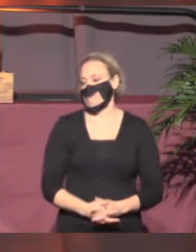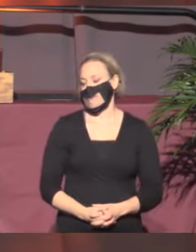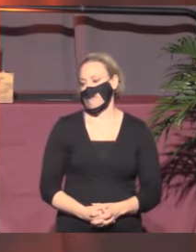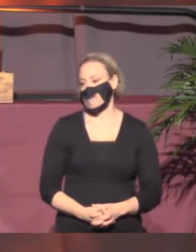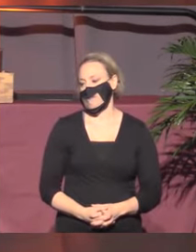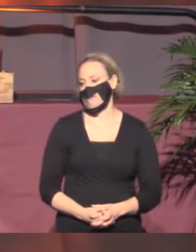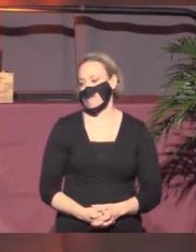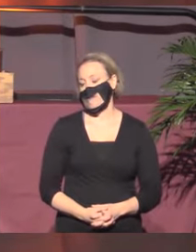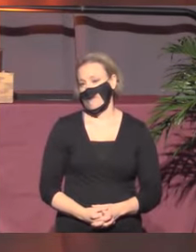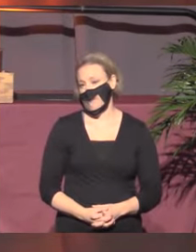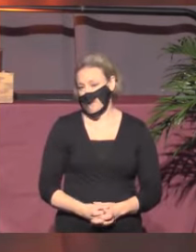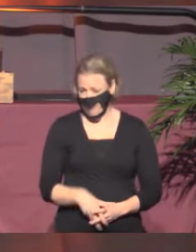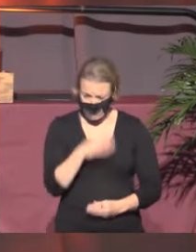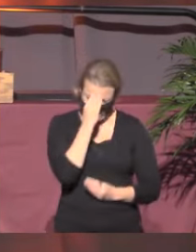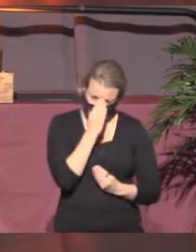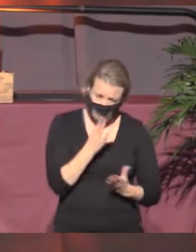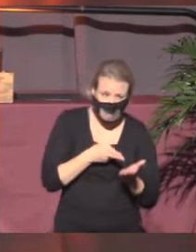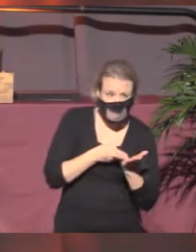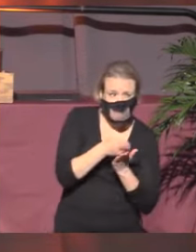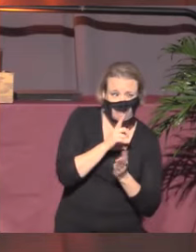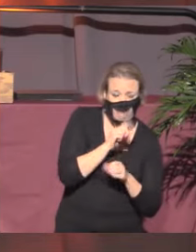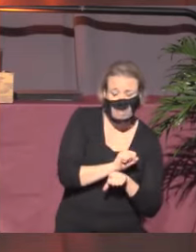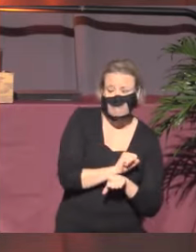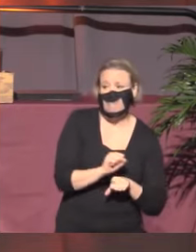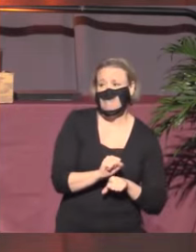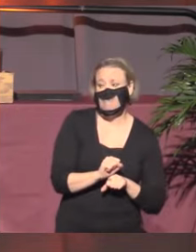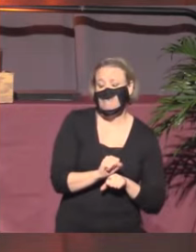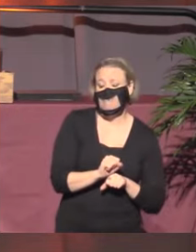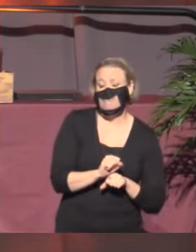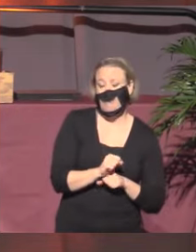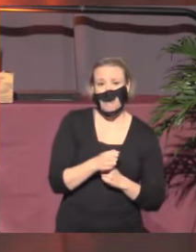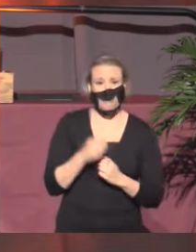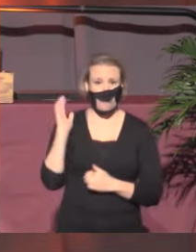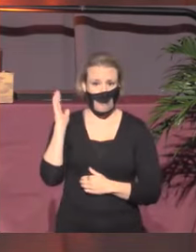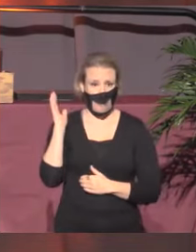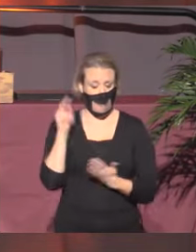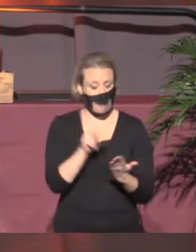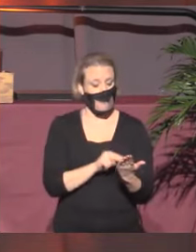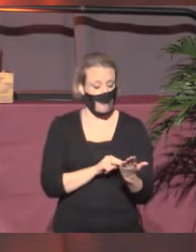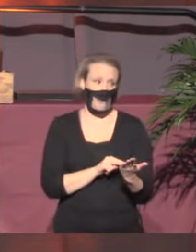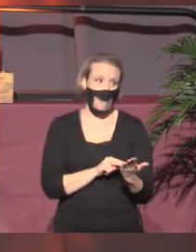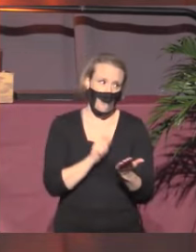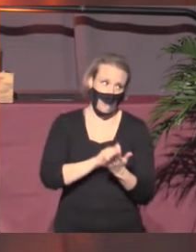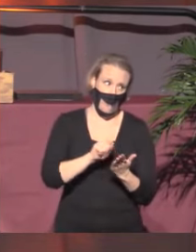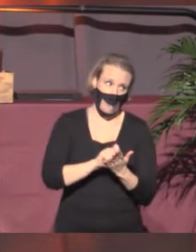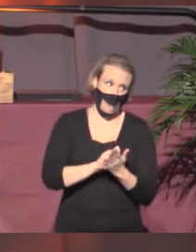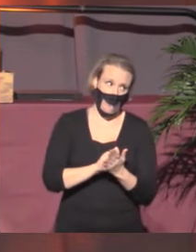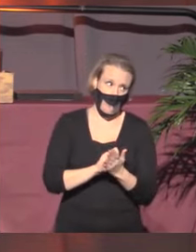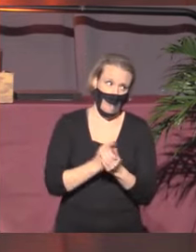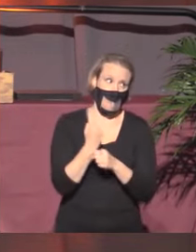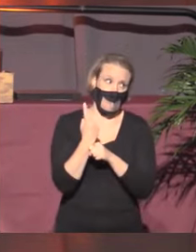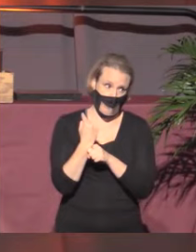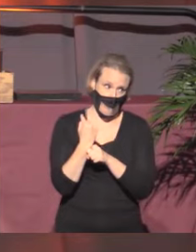Now, in all honesty, much of the speech I'm reading was written well over a year ago. Our world